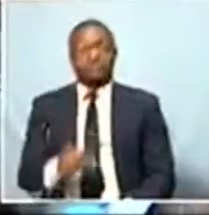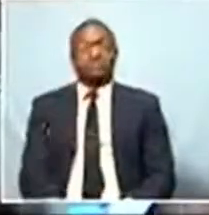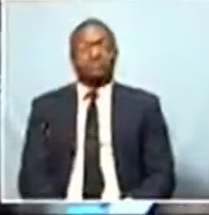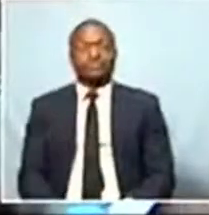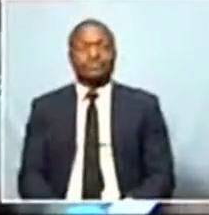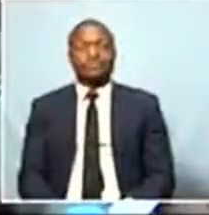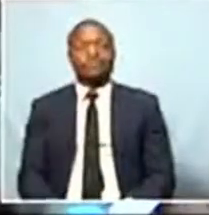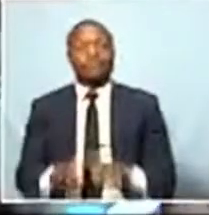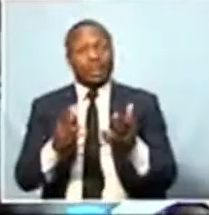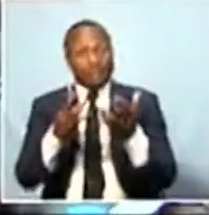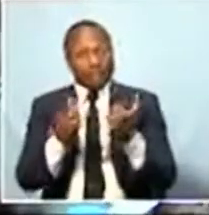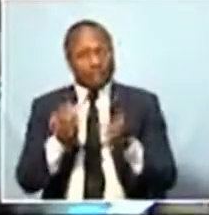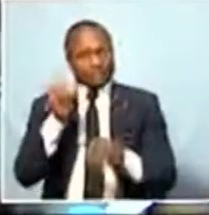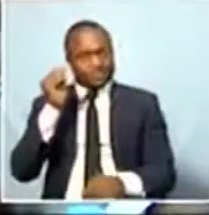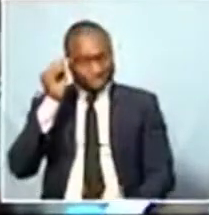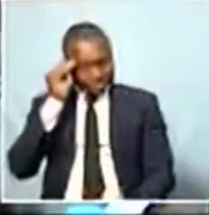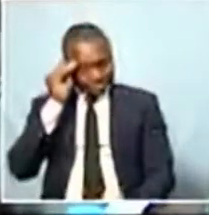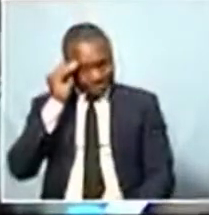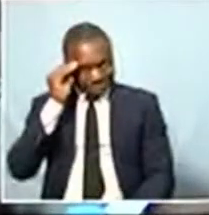I just want to know